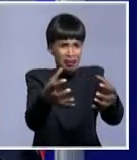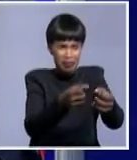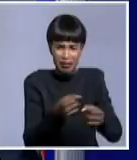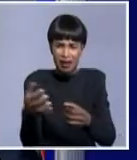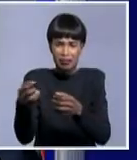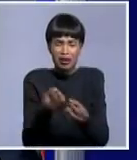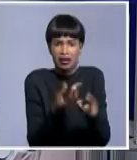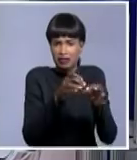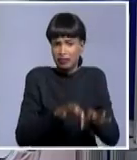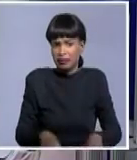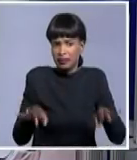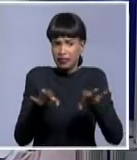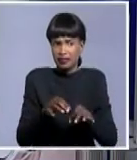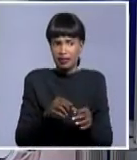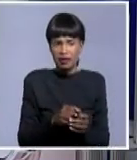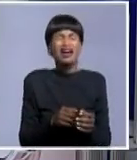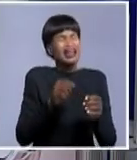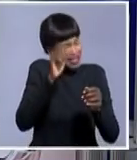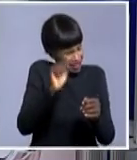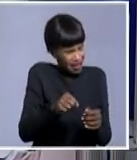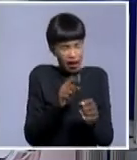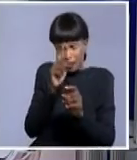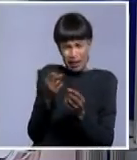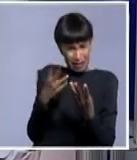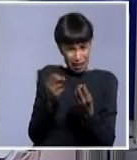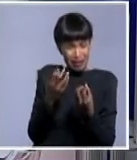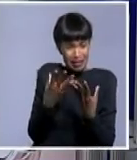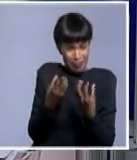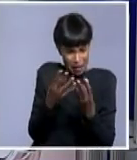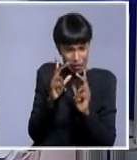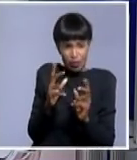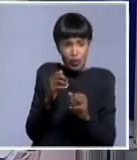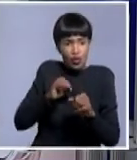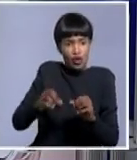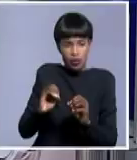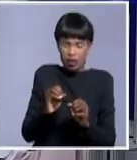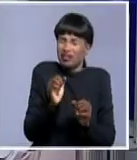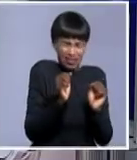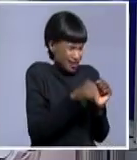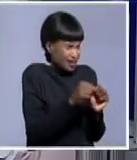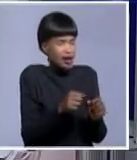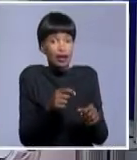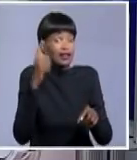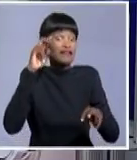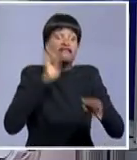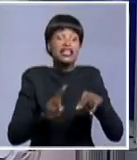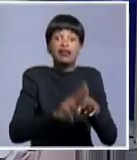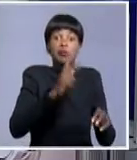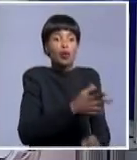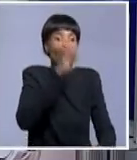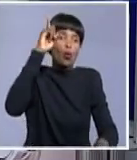But I'm sure there are still many more. There are still many more. It is a, as I say, it's a long journey.